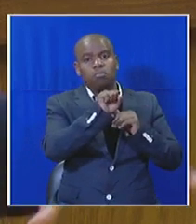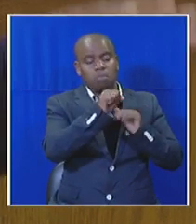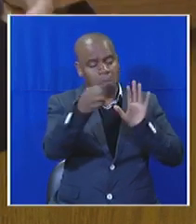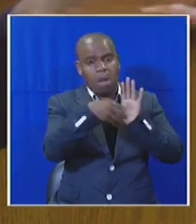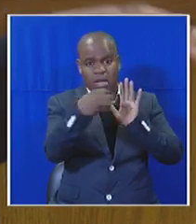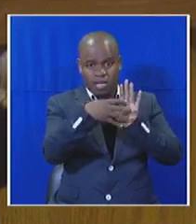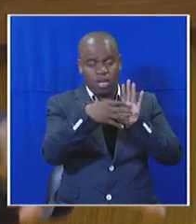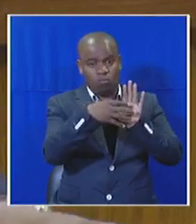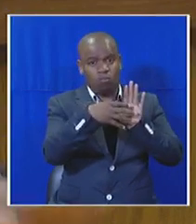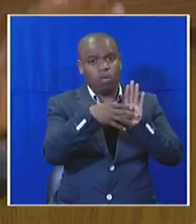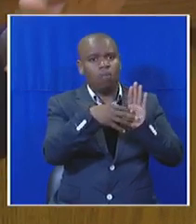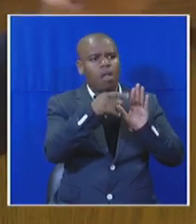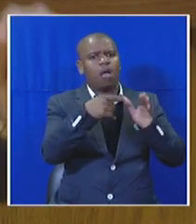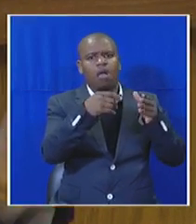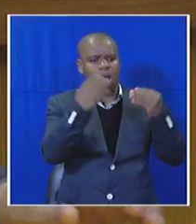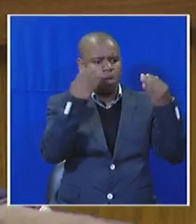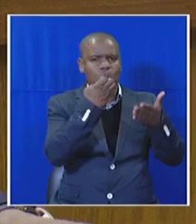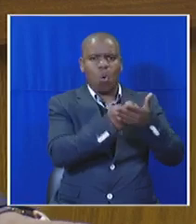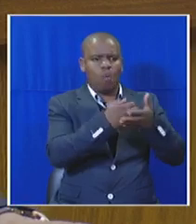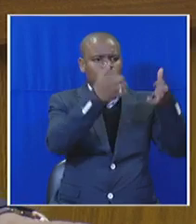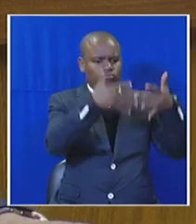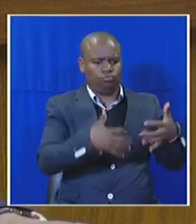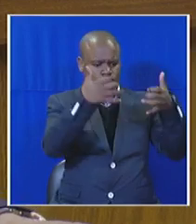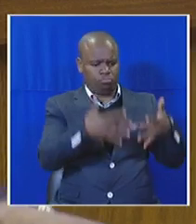Those that we are talking about, they are only 3%.